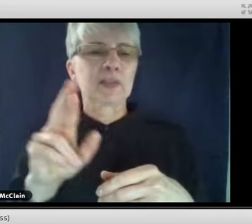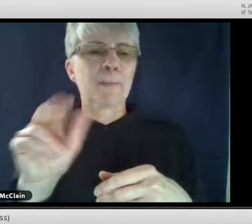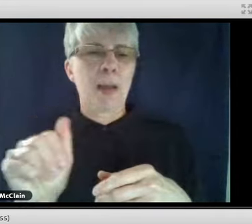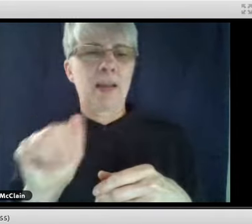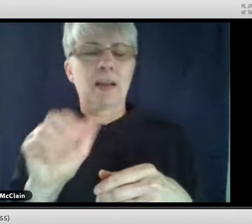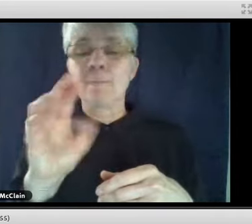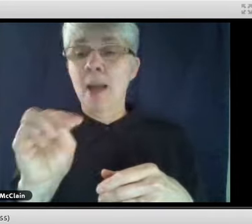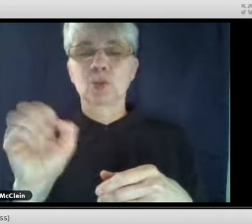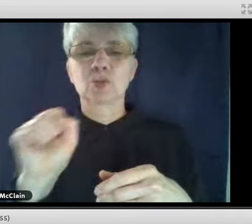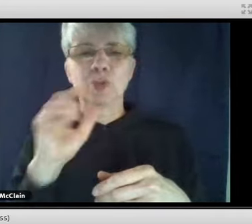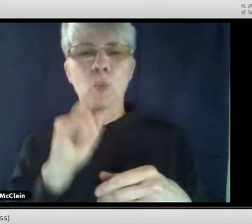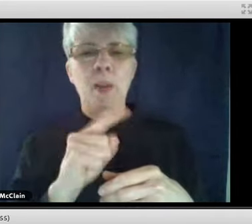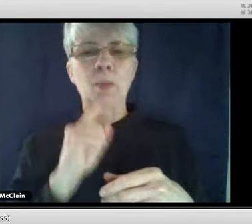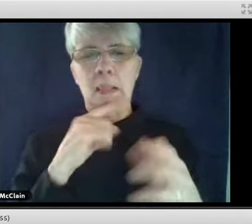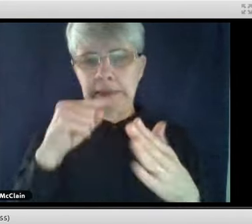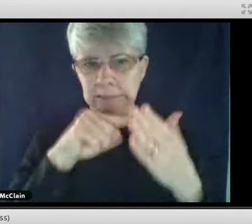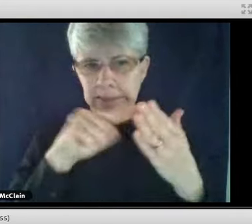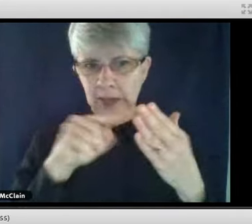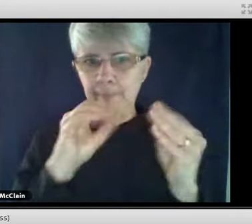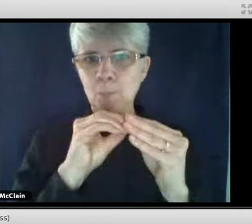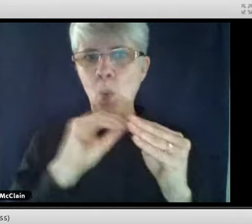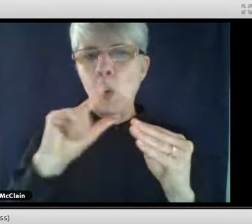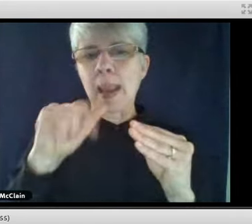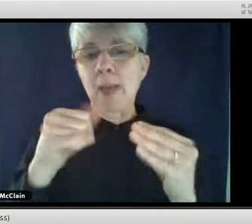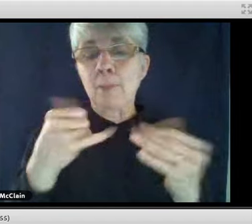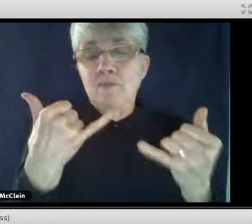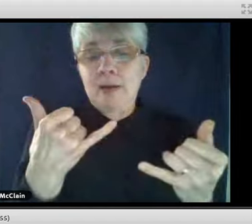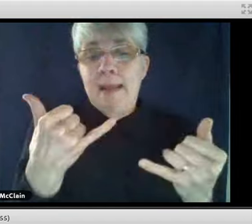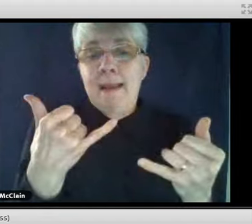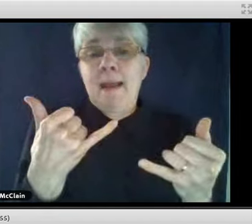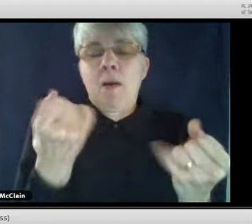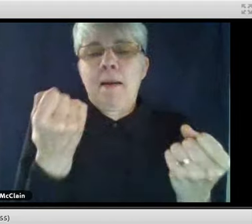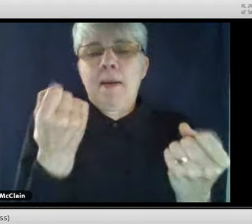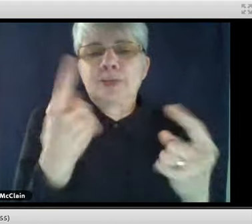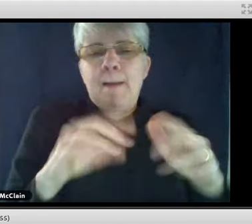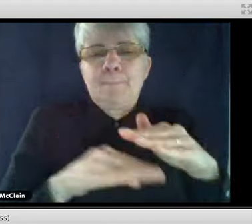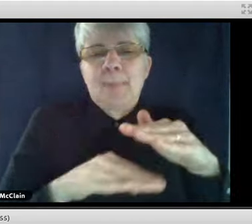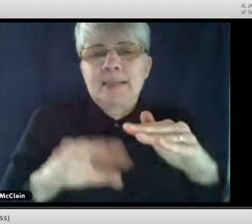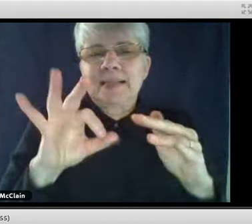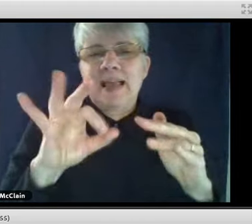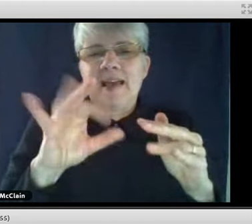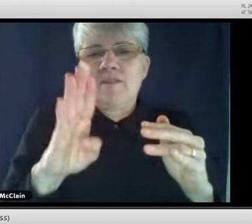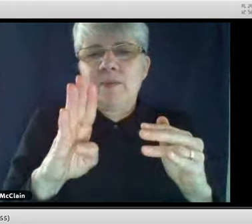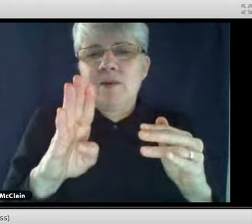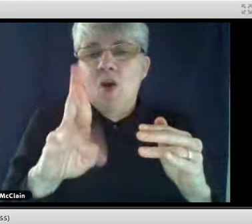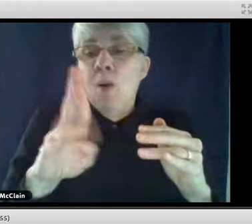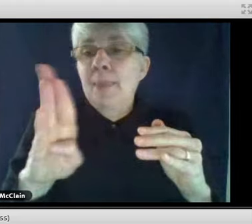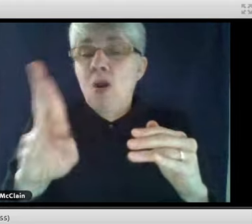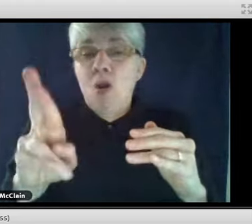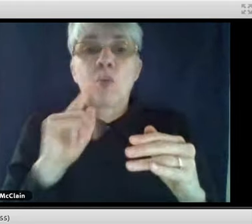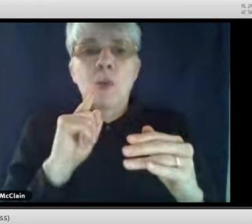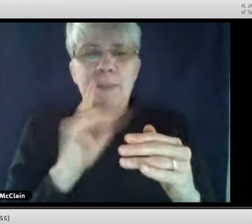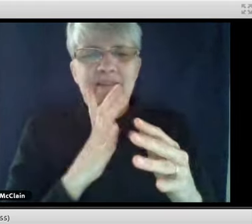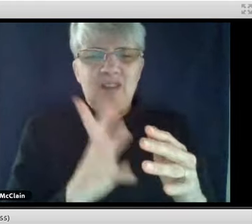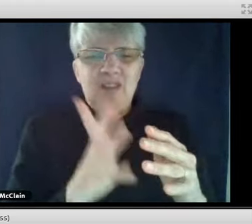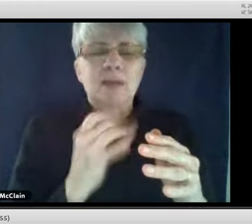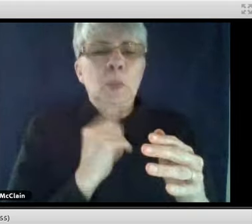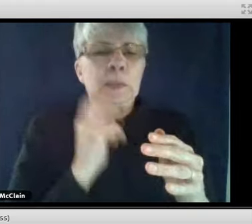will explore more later. But for now, understanding the basics of FRBR is going to be fine, because we'll see that there